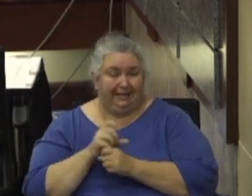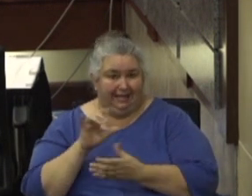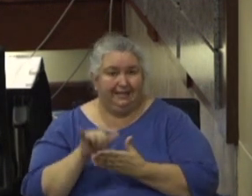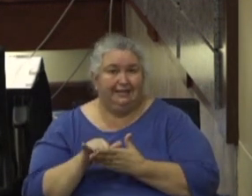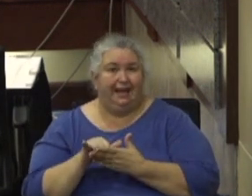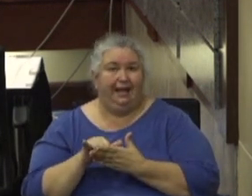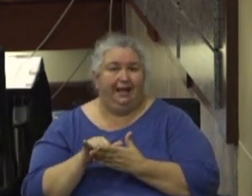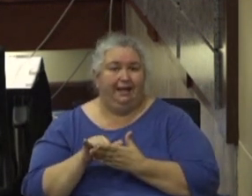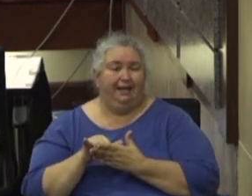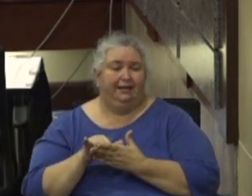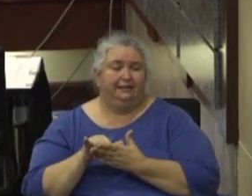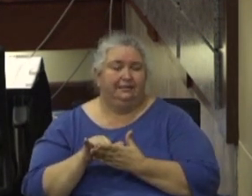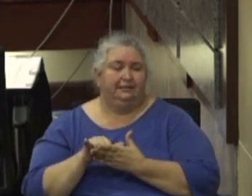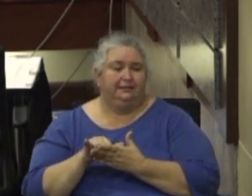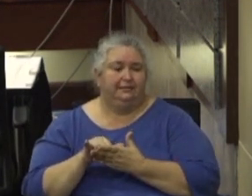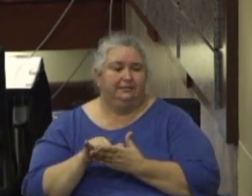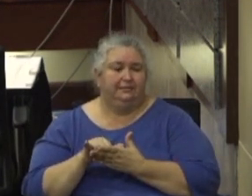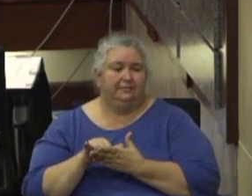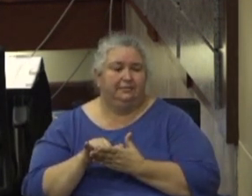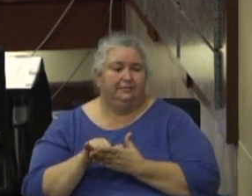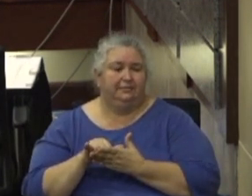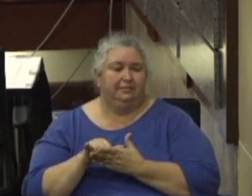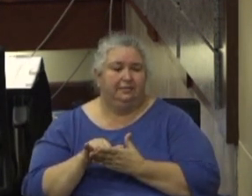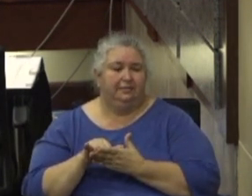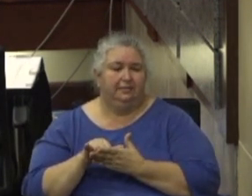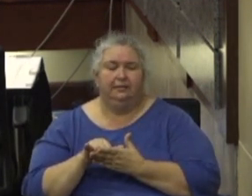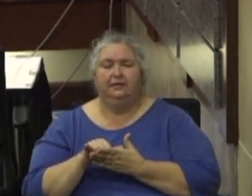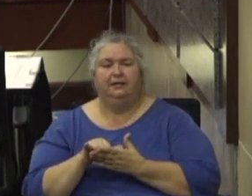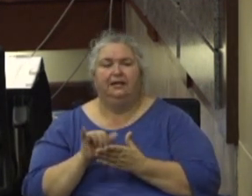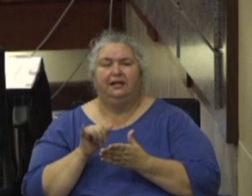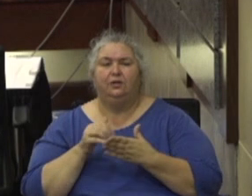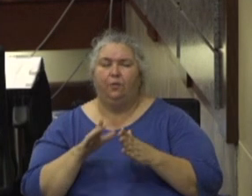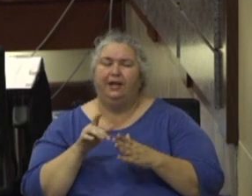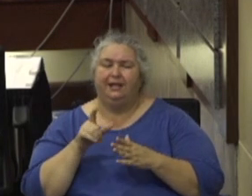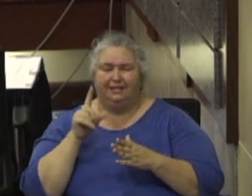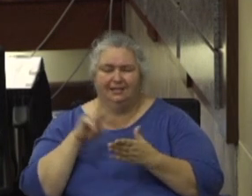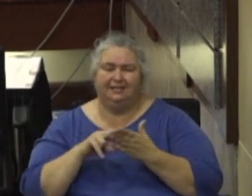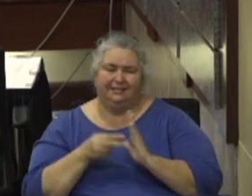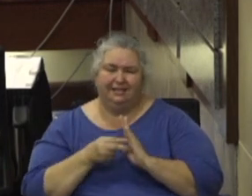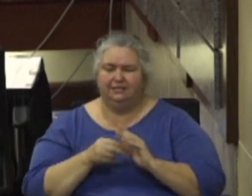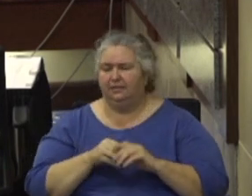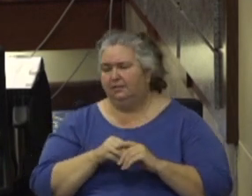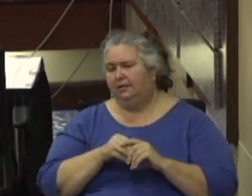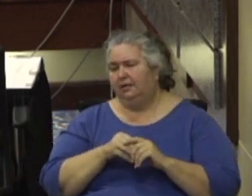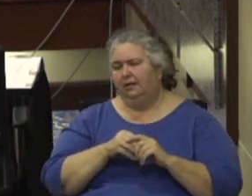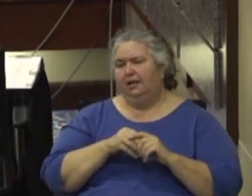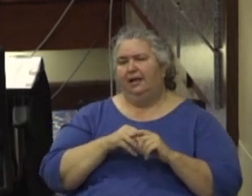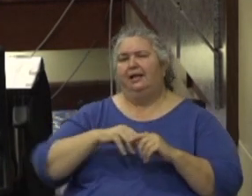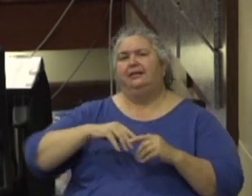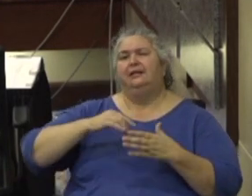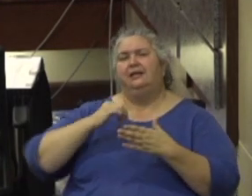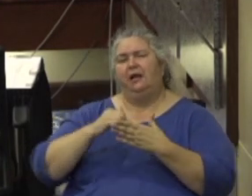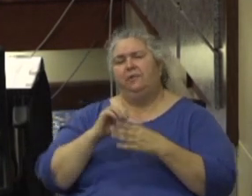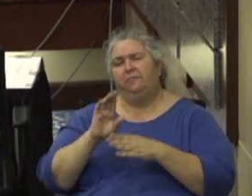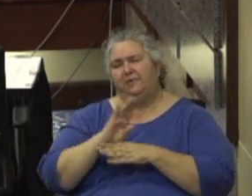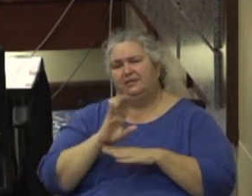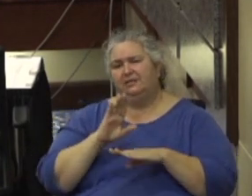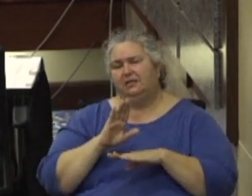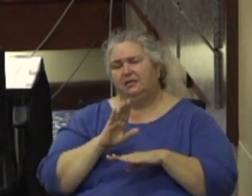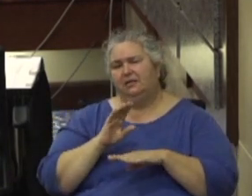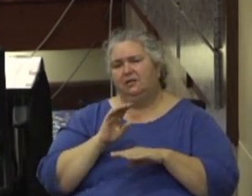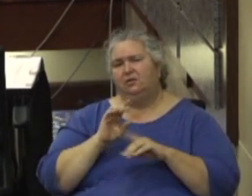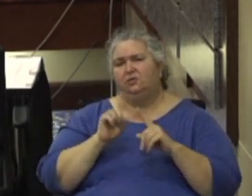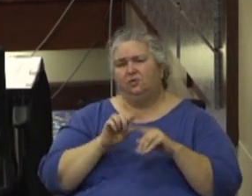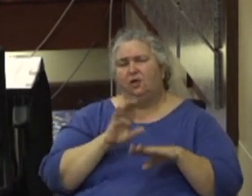really be performing it the way it's intended to. We're driving businesses to the online marketplaces. We already mentioned Make It